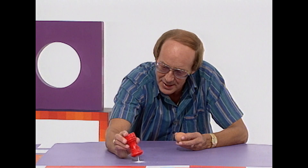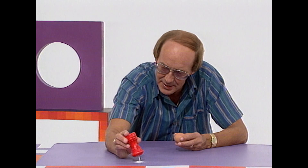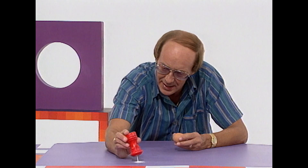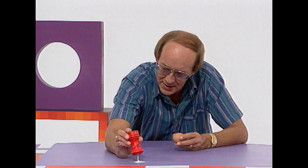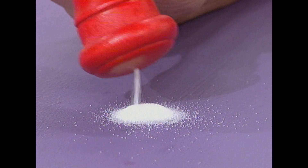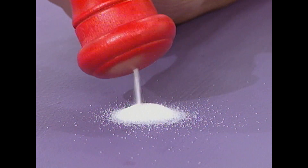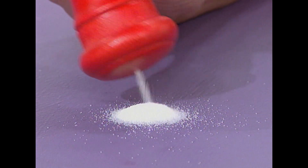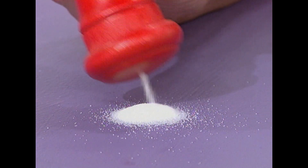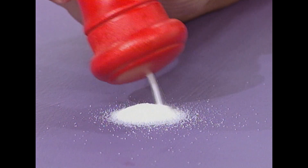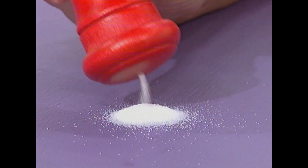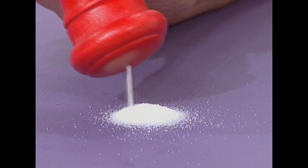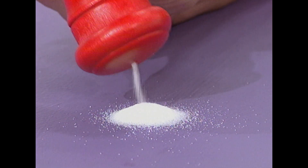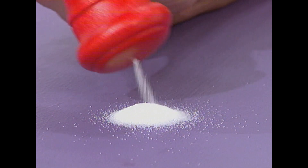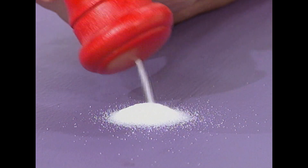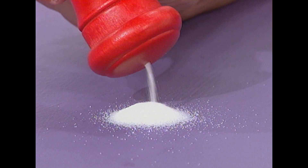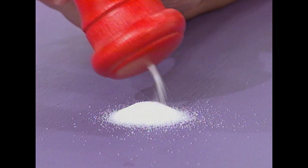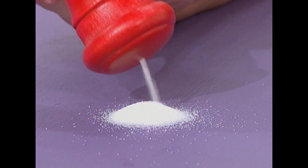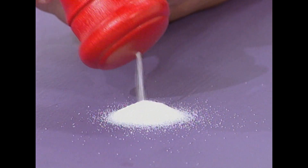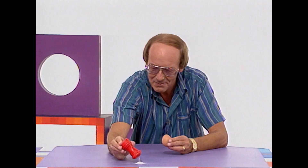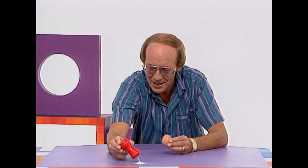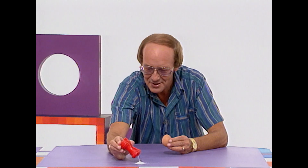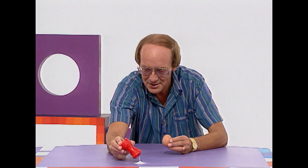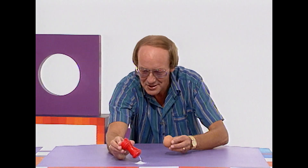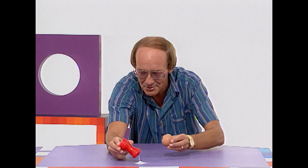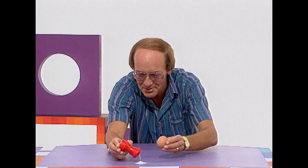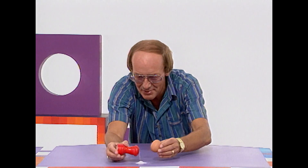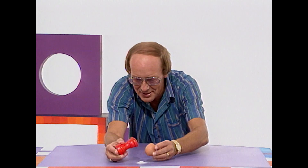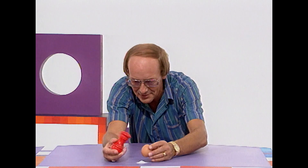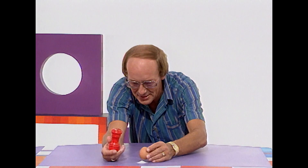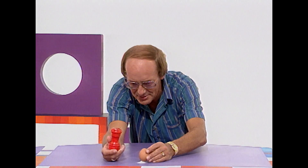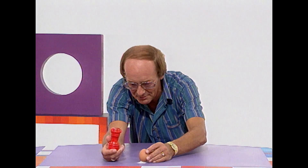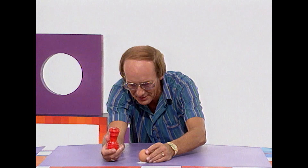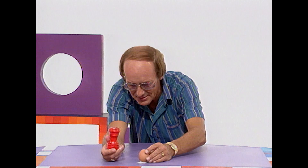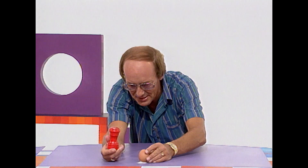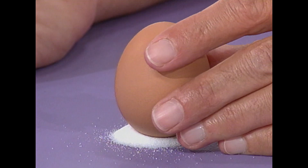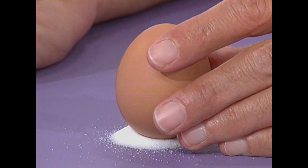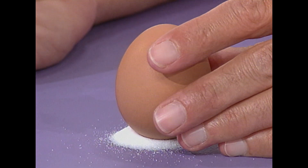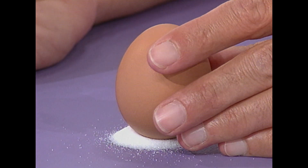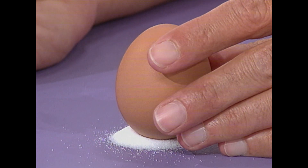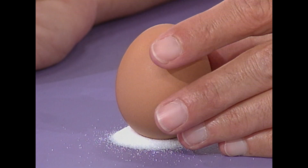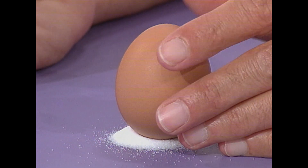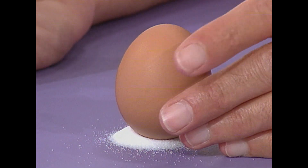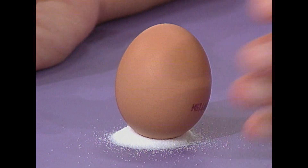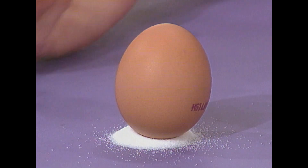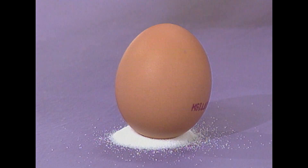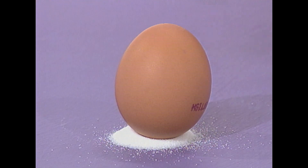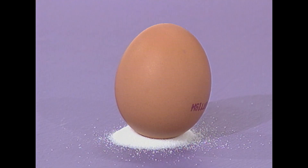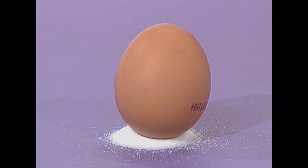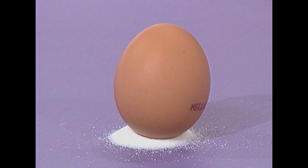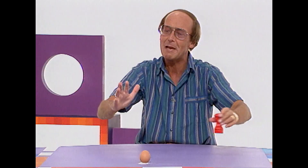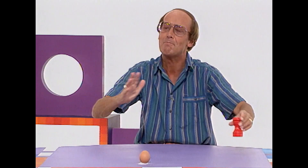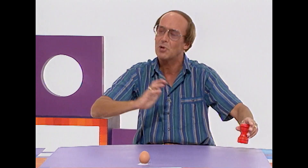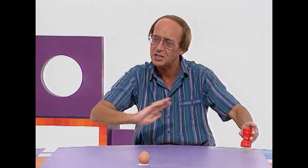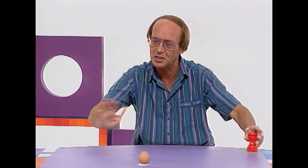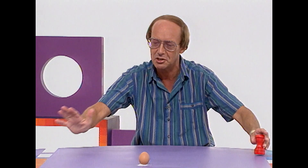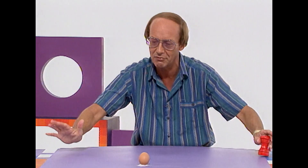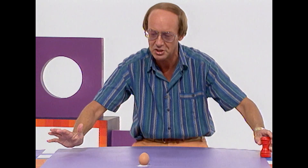when she says you need something upon which to balance it. She's always right on these sort of things, and salt is the answer. Balancing on salt to